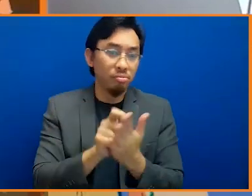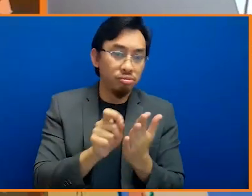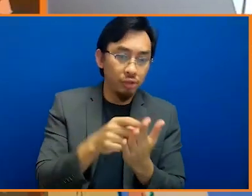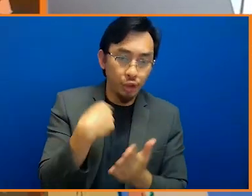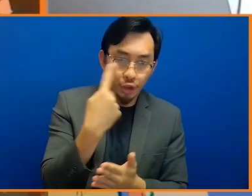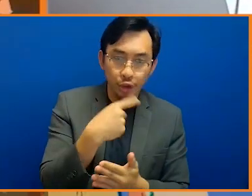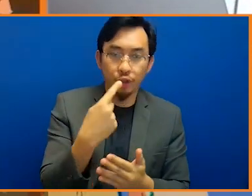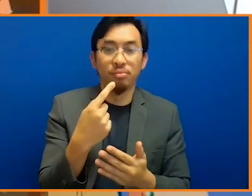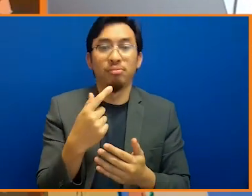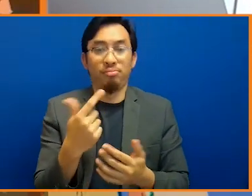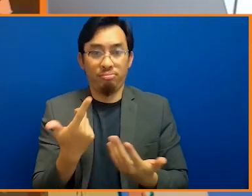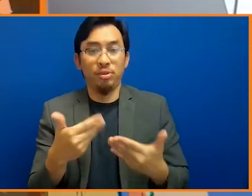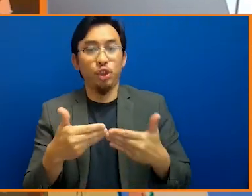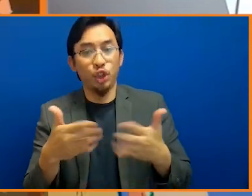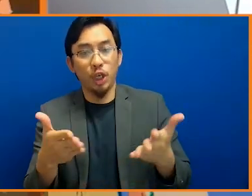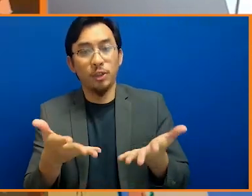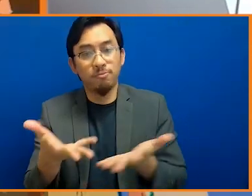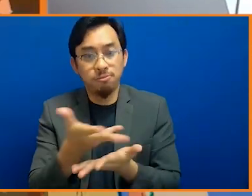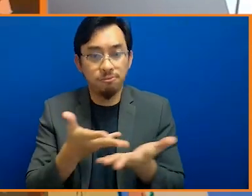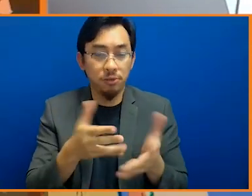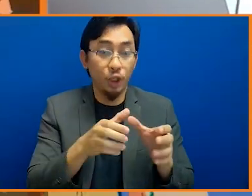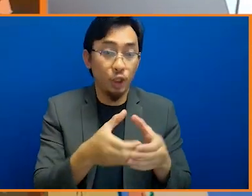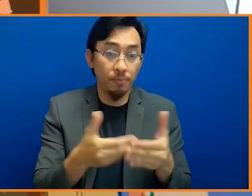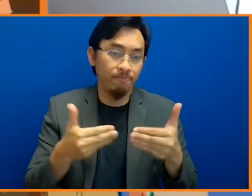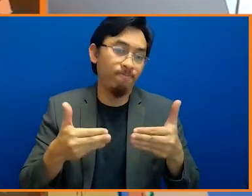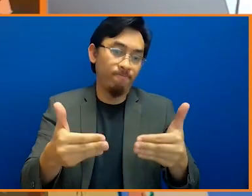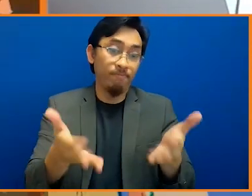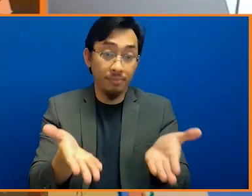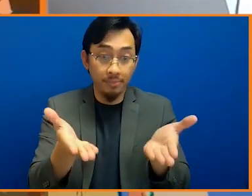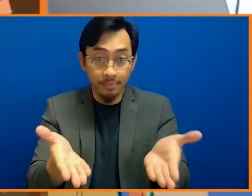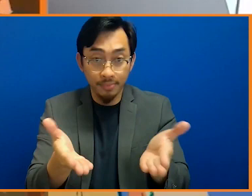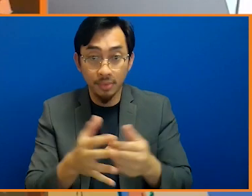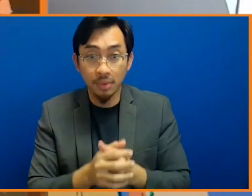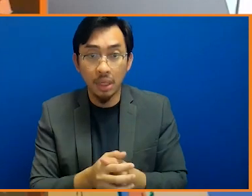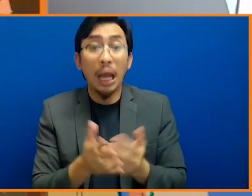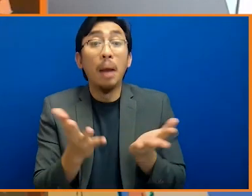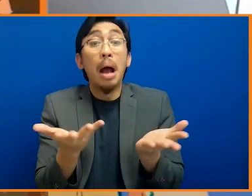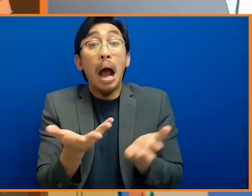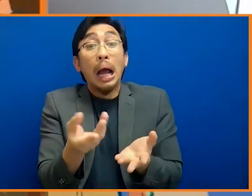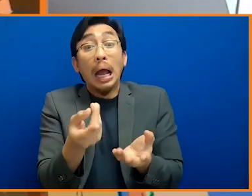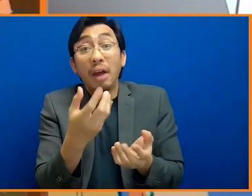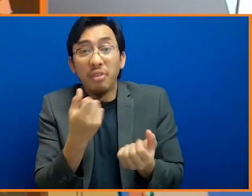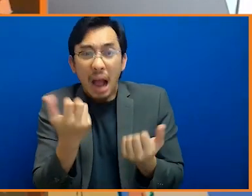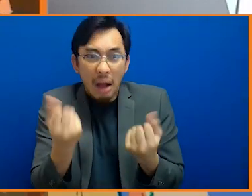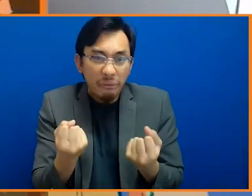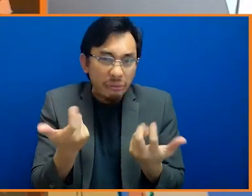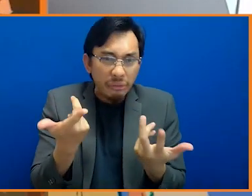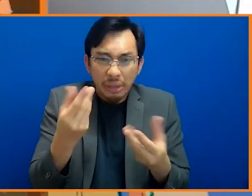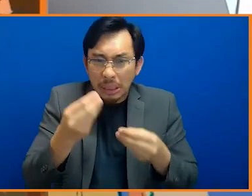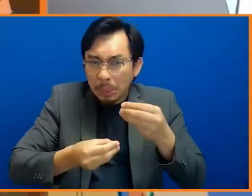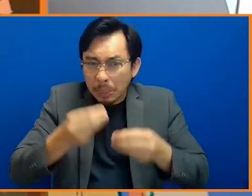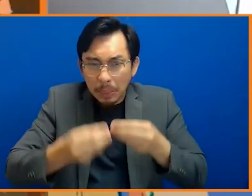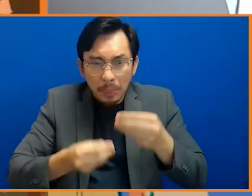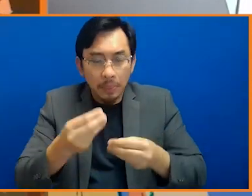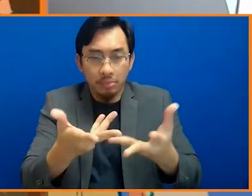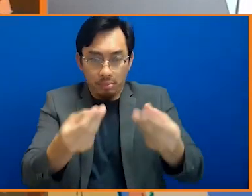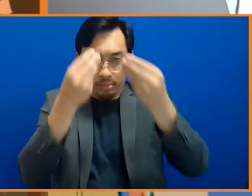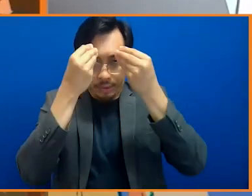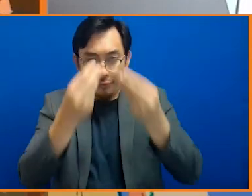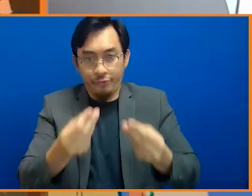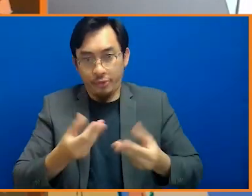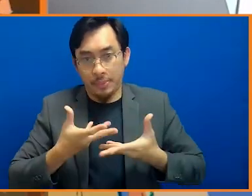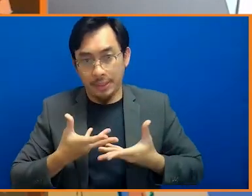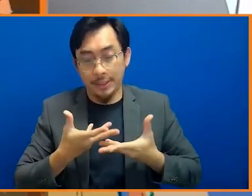taker and then start the discussion within the group. So go ahead. If you have any difficulties, just let us know and then we can